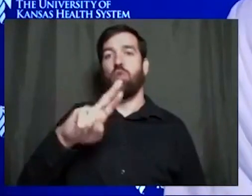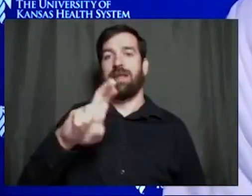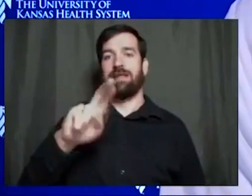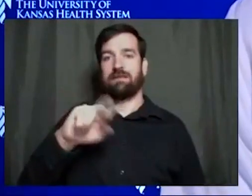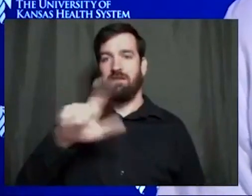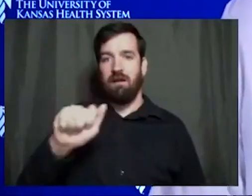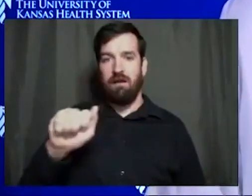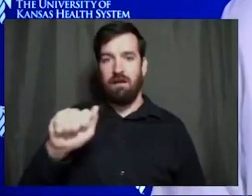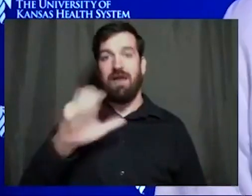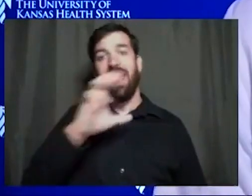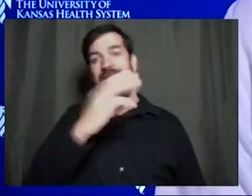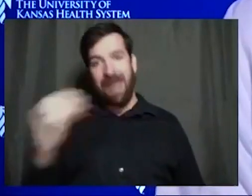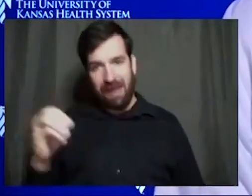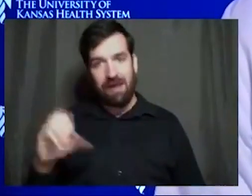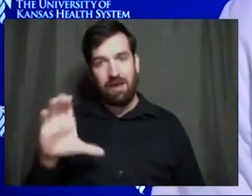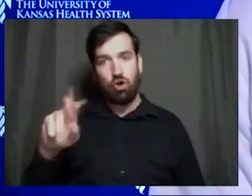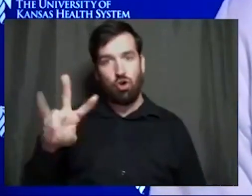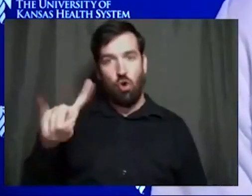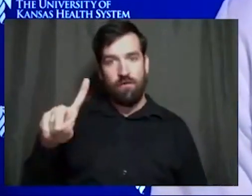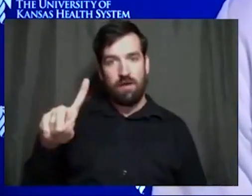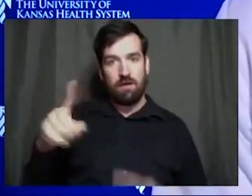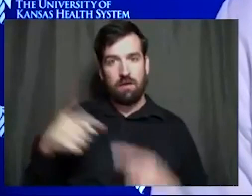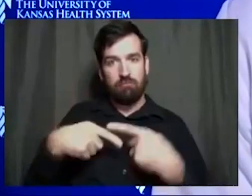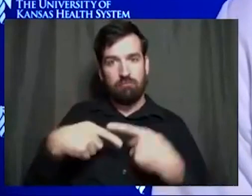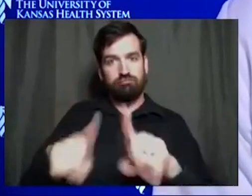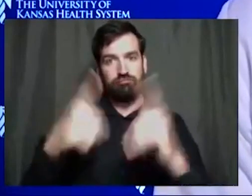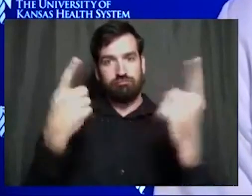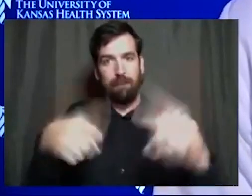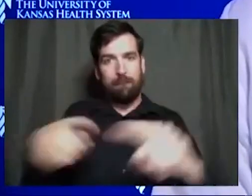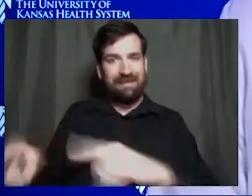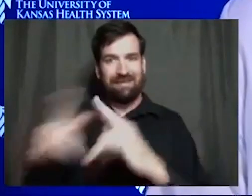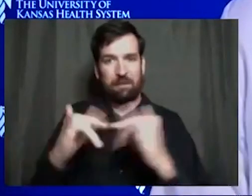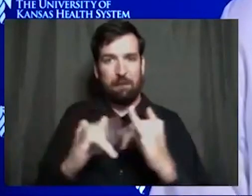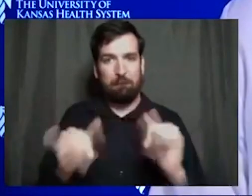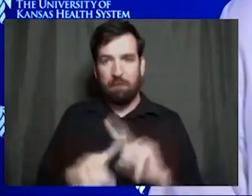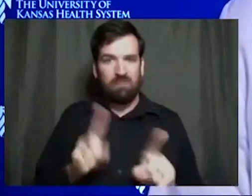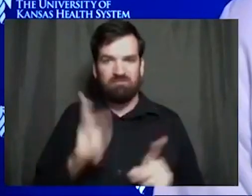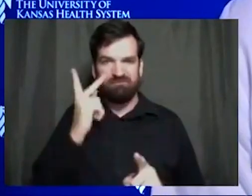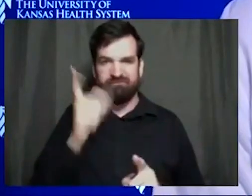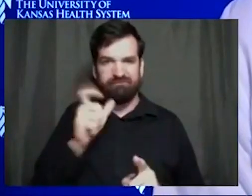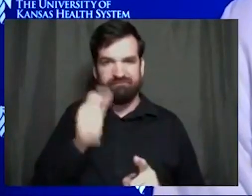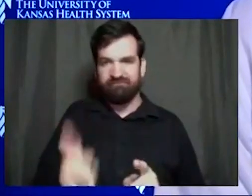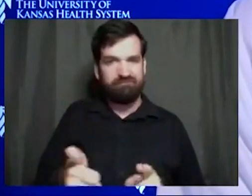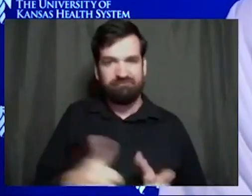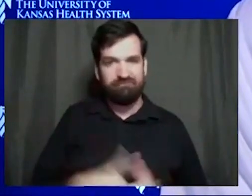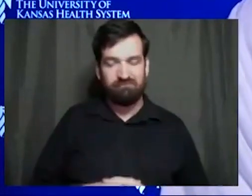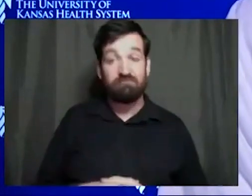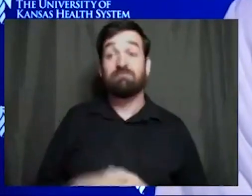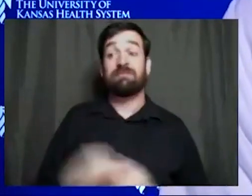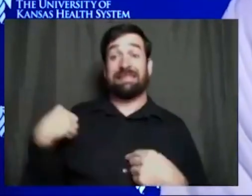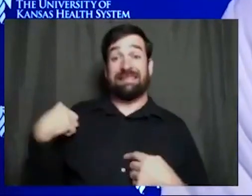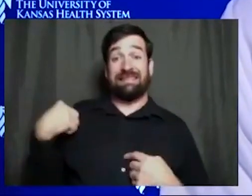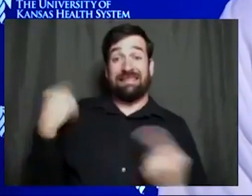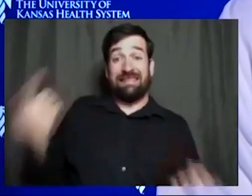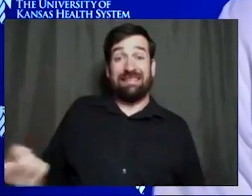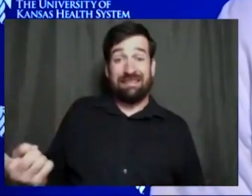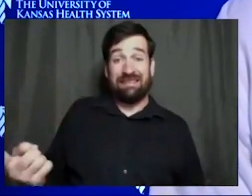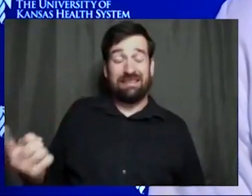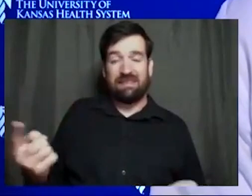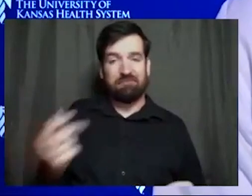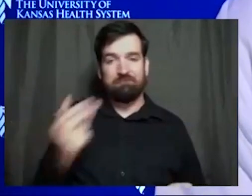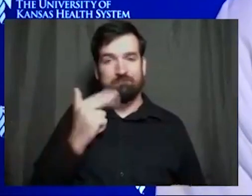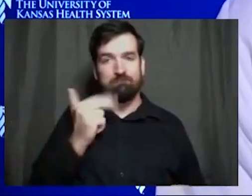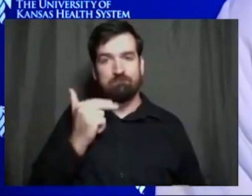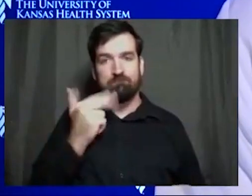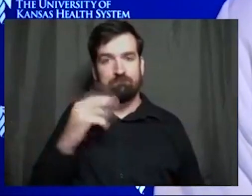co-infection, but we really didn't see that. And since that time, the the influenza activity really remained low. We saw